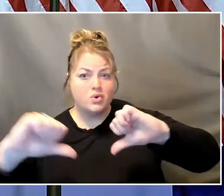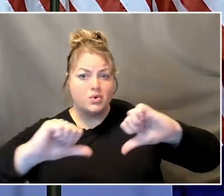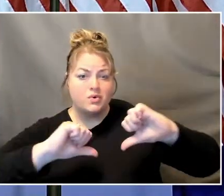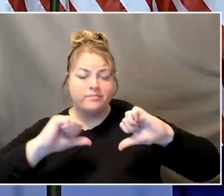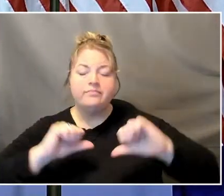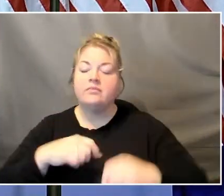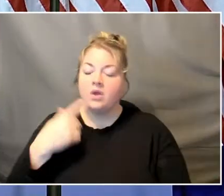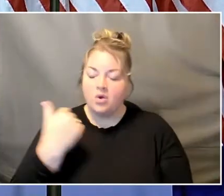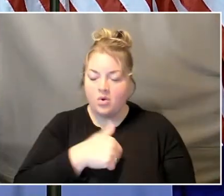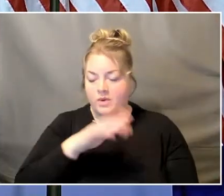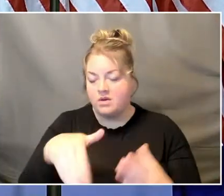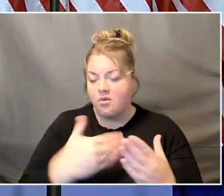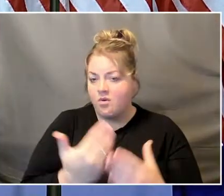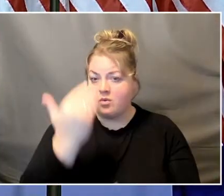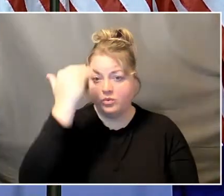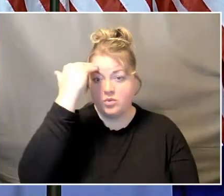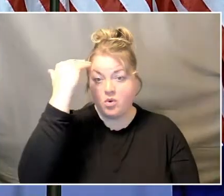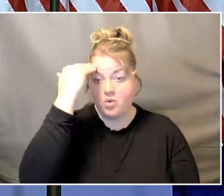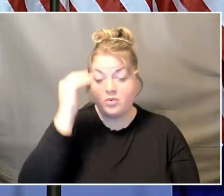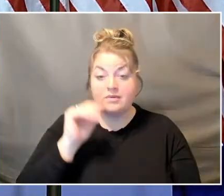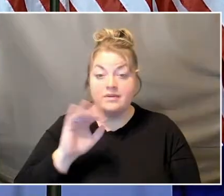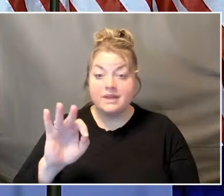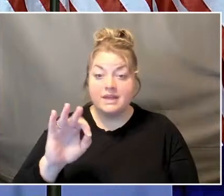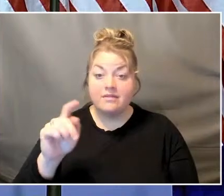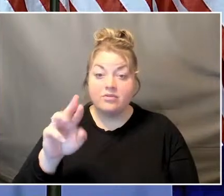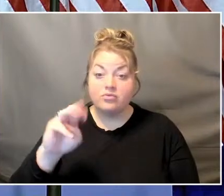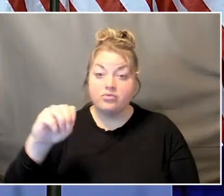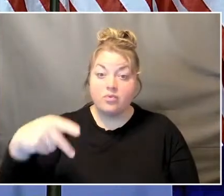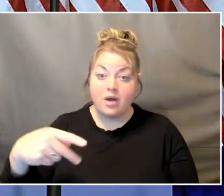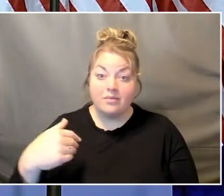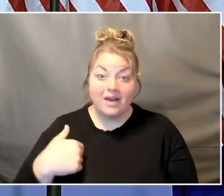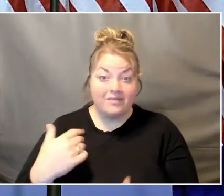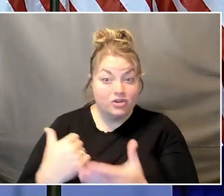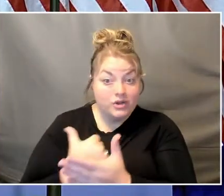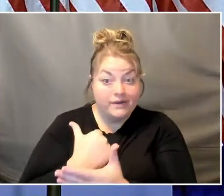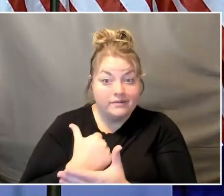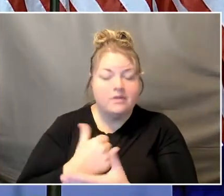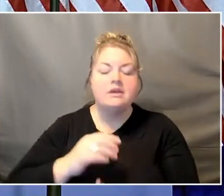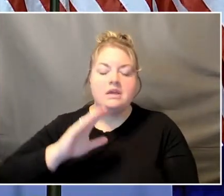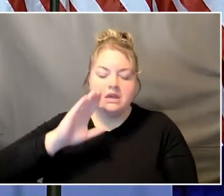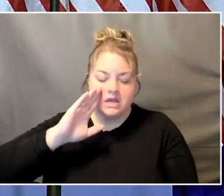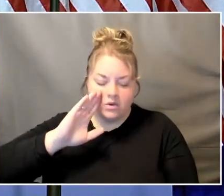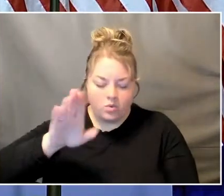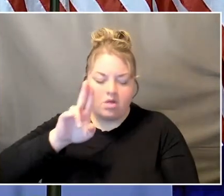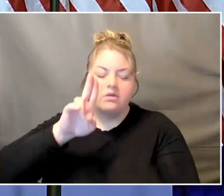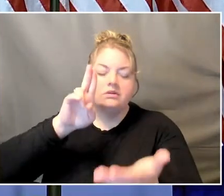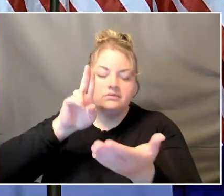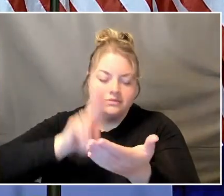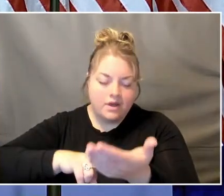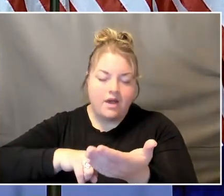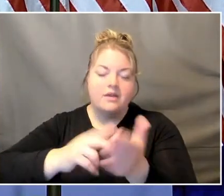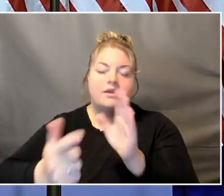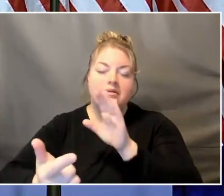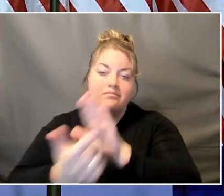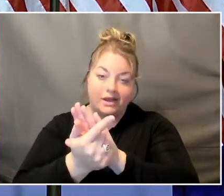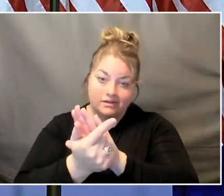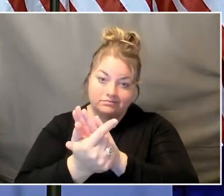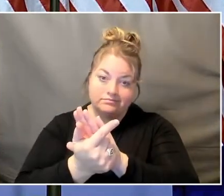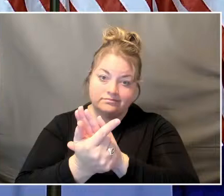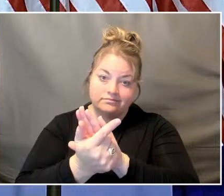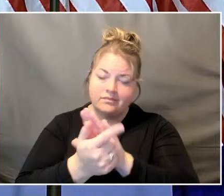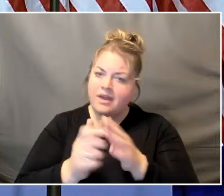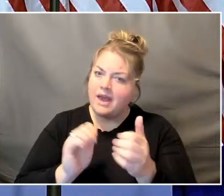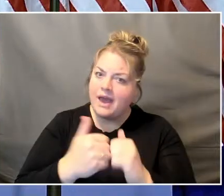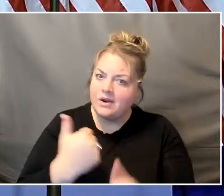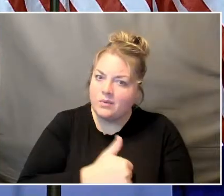And we all know if Donald Trump gets the chance, he will sign that ban. And how do we